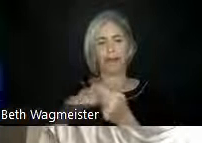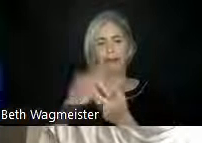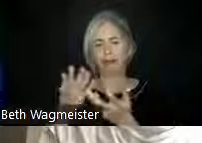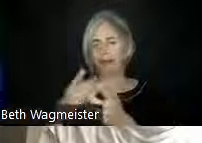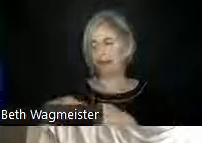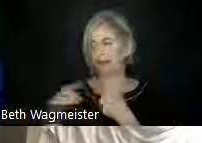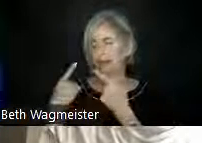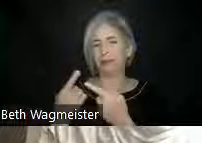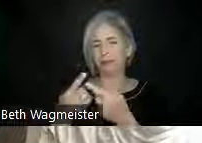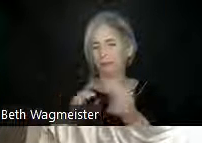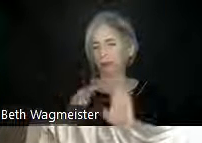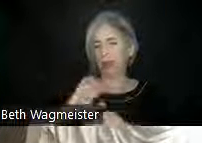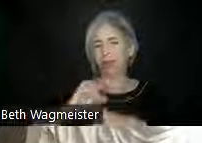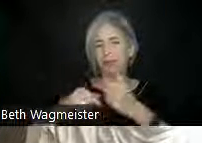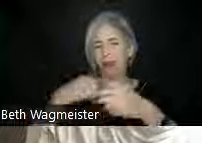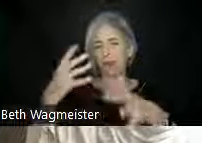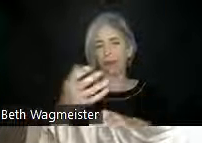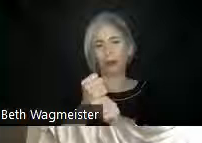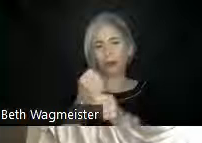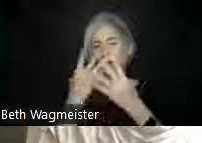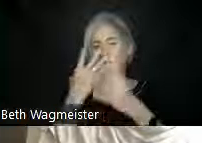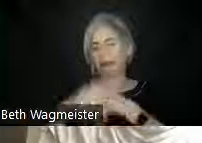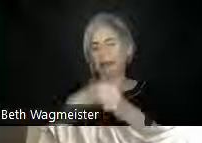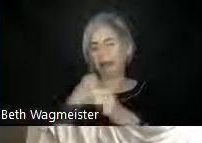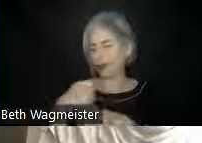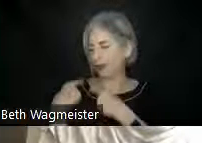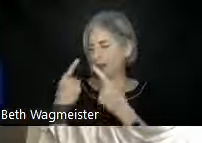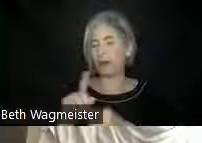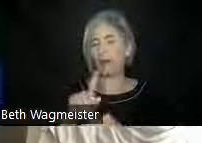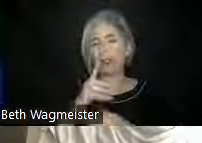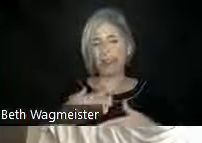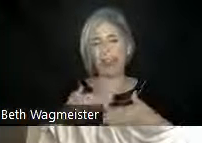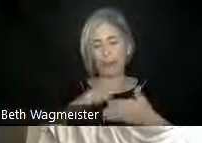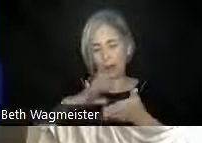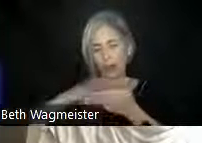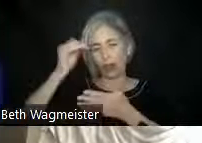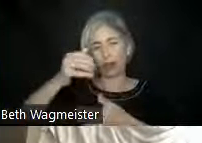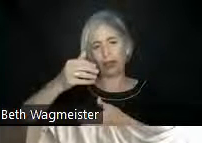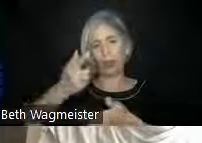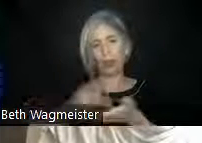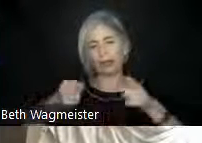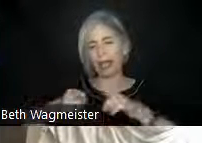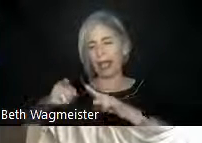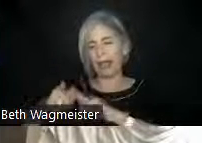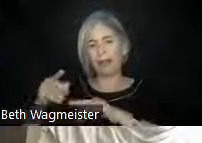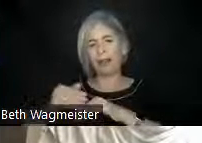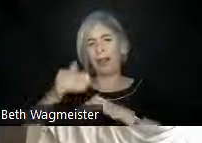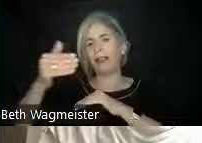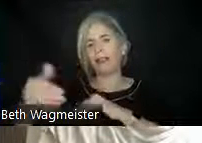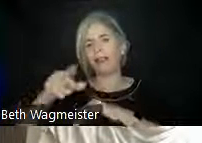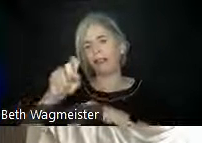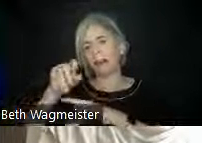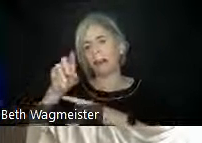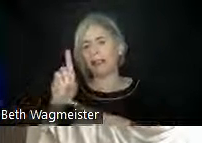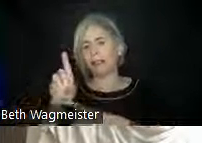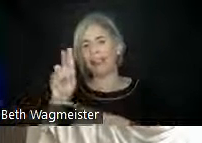We have been talking about procurement for I don't know how many years, and I'm really happy that we will now learn from what is happening on the other side of the pond.